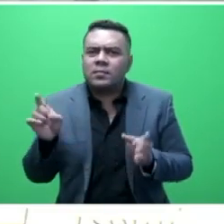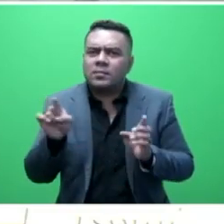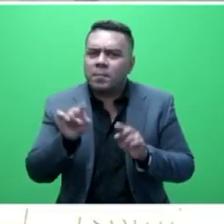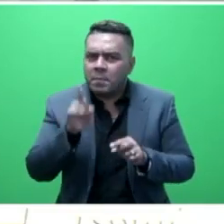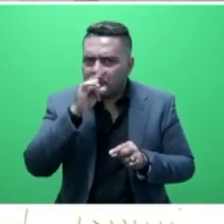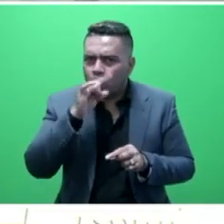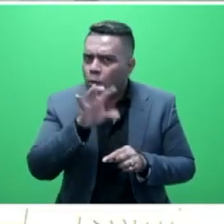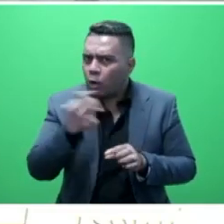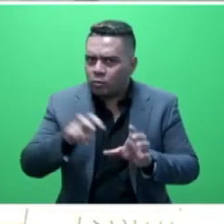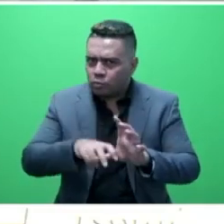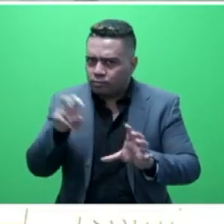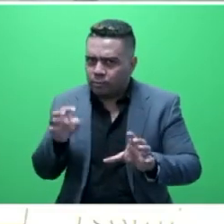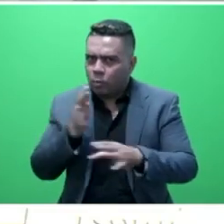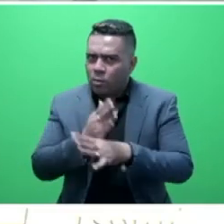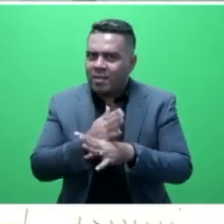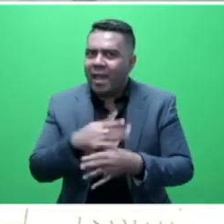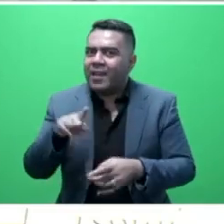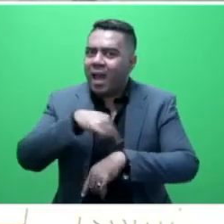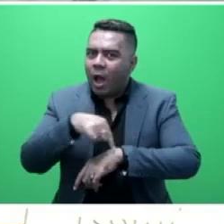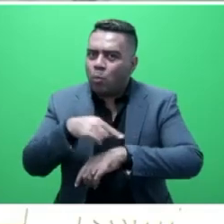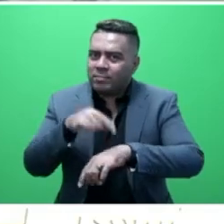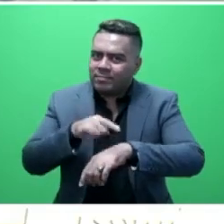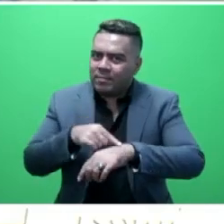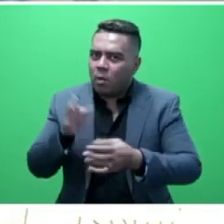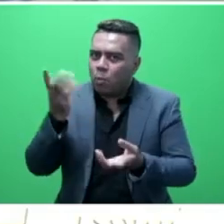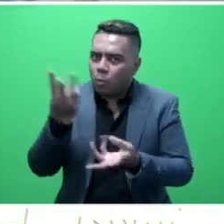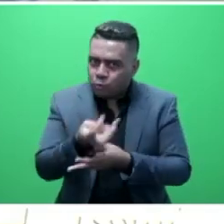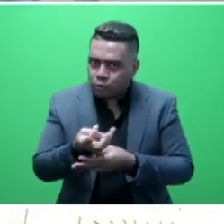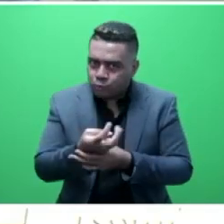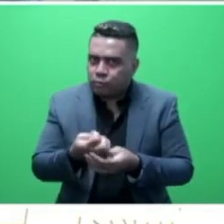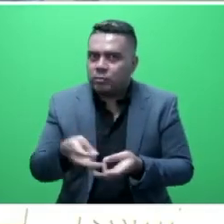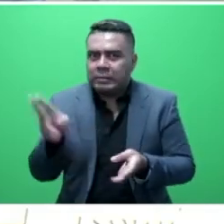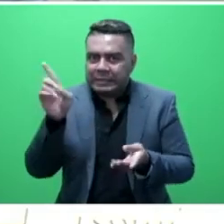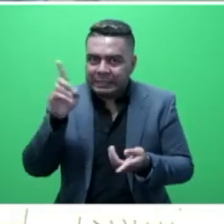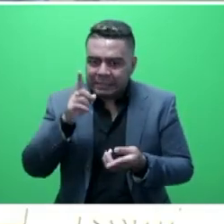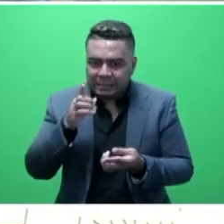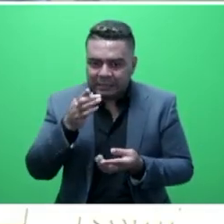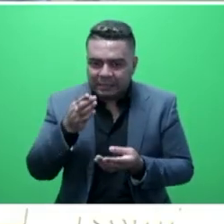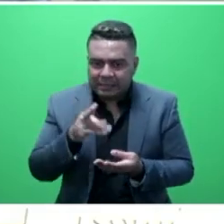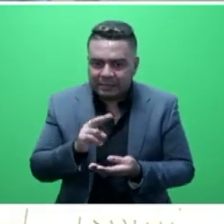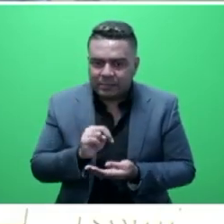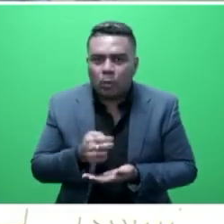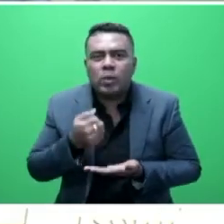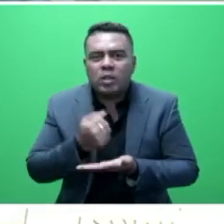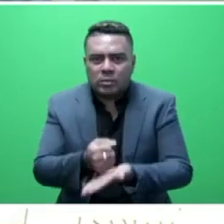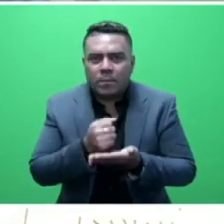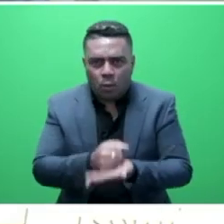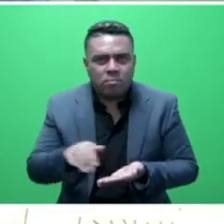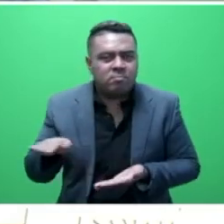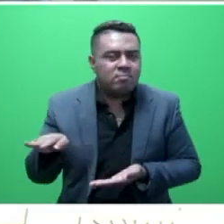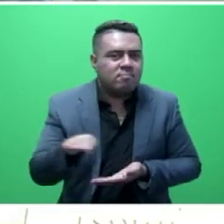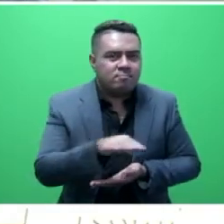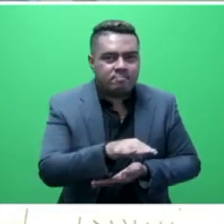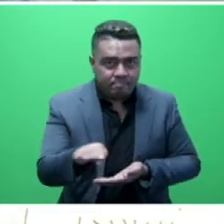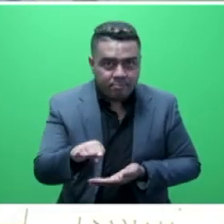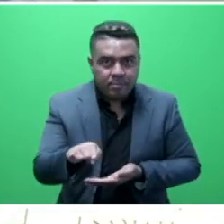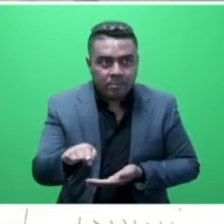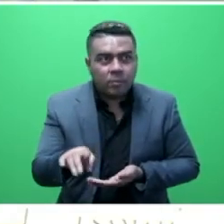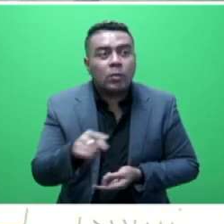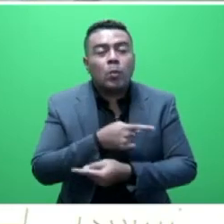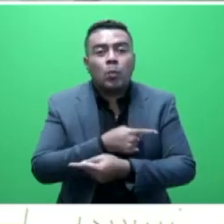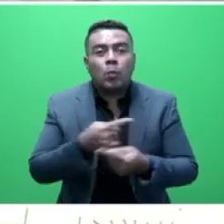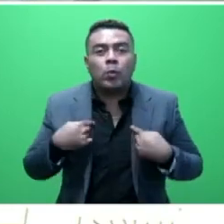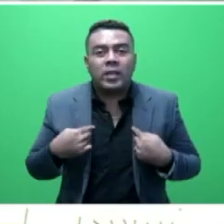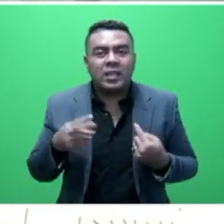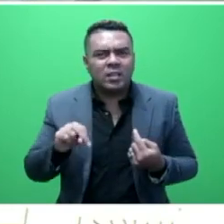those whose hours and salaries have been cut. Lastly, to stop this economic fallout from doing permanent structural damage, we must fill